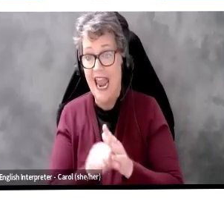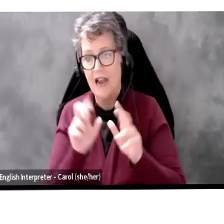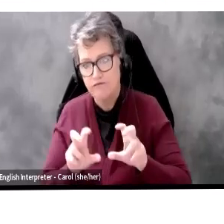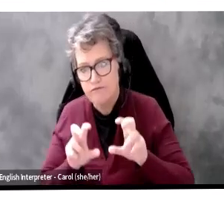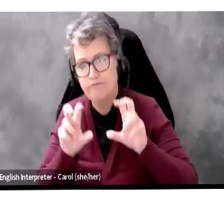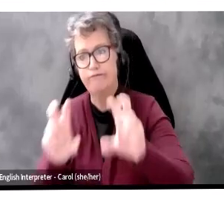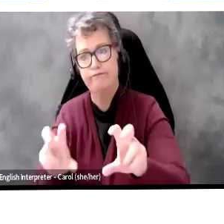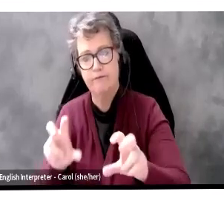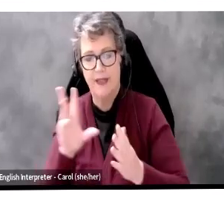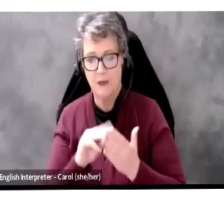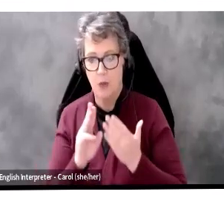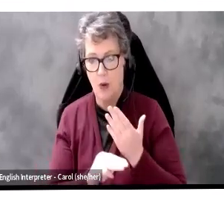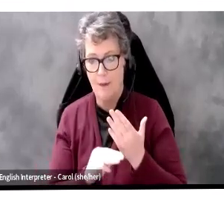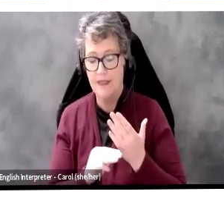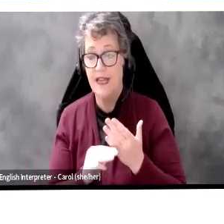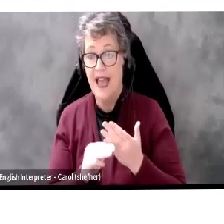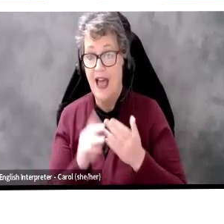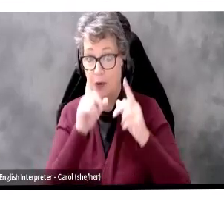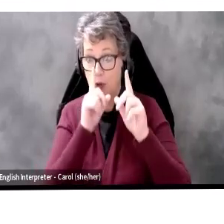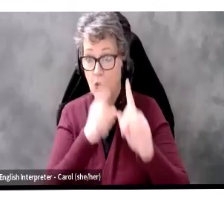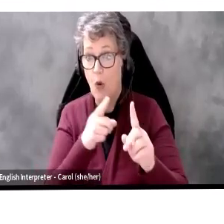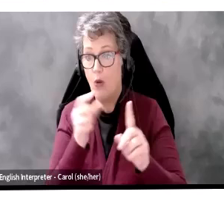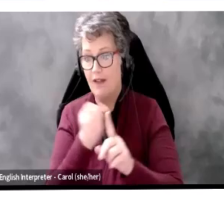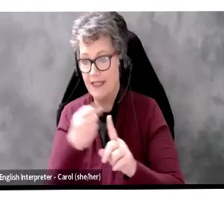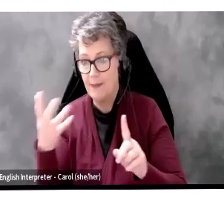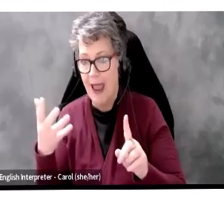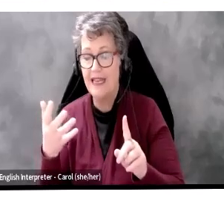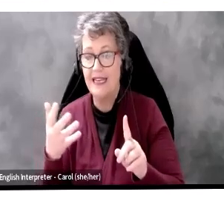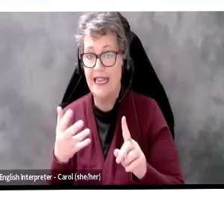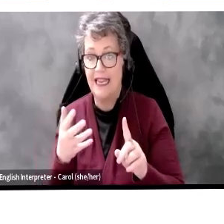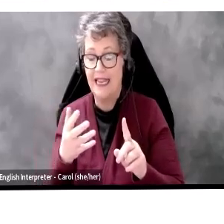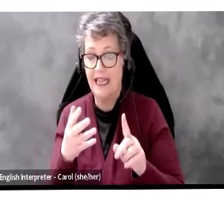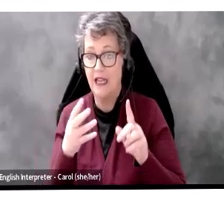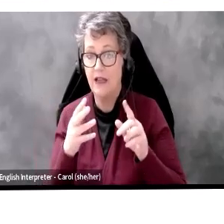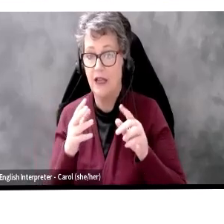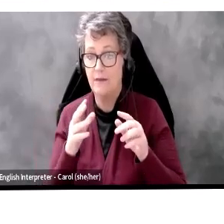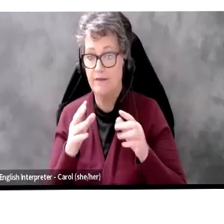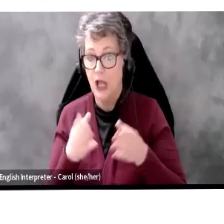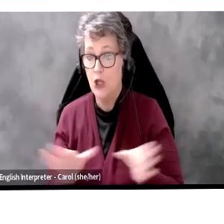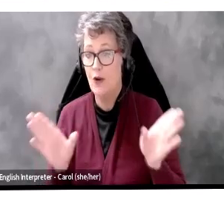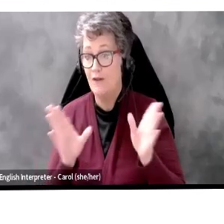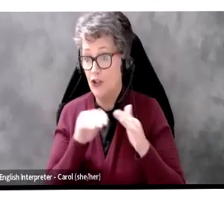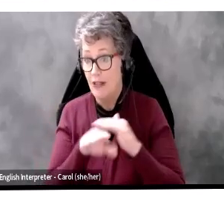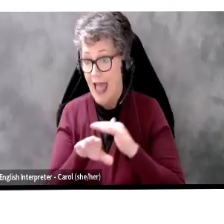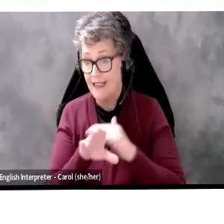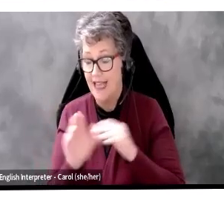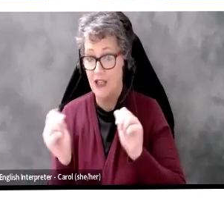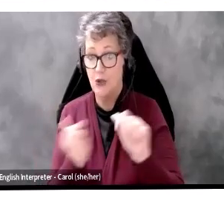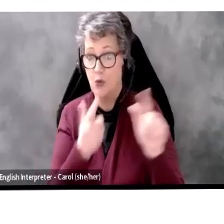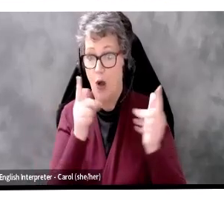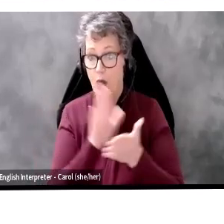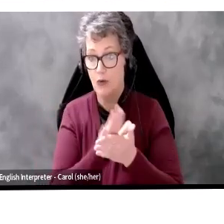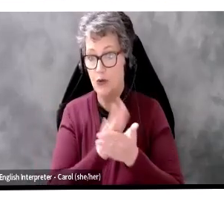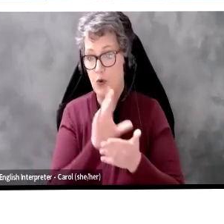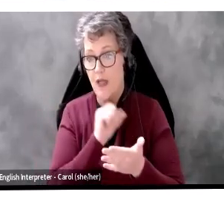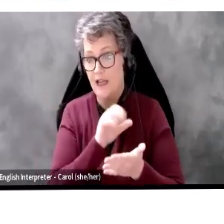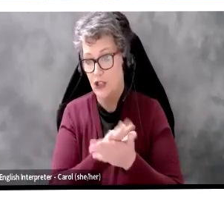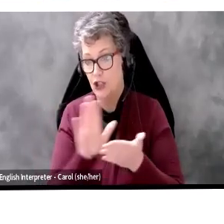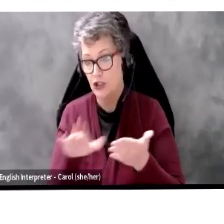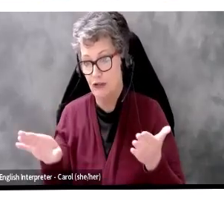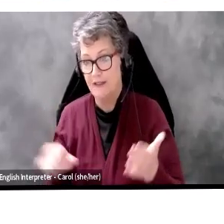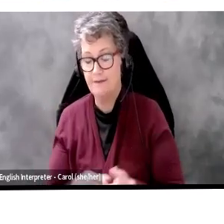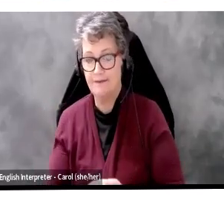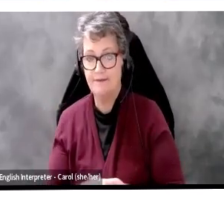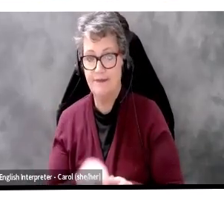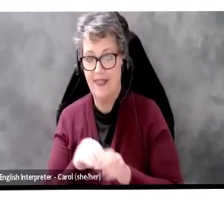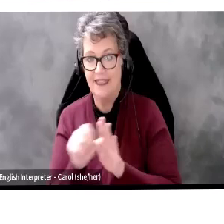in these programs, and they have a goal of expanding universal access to such programs to all school-aged children, youth